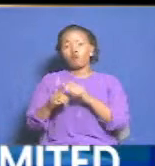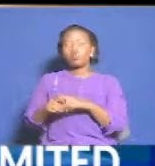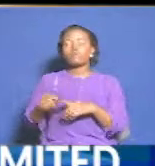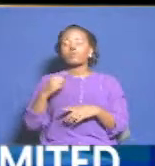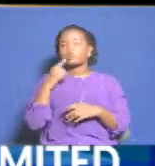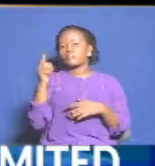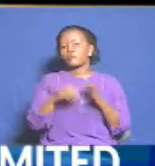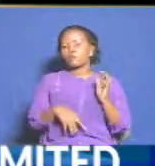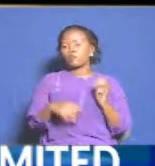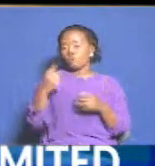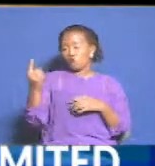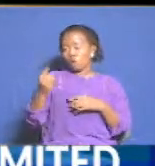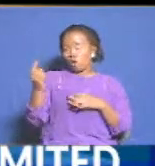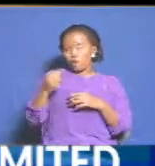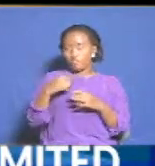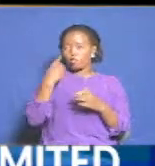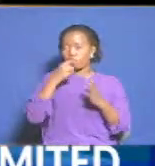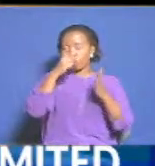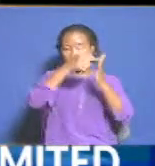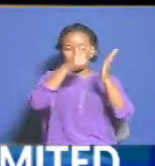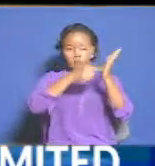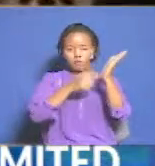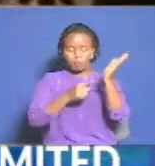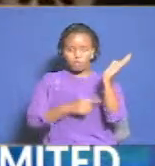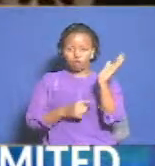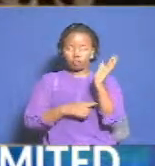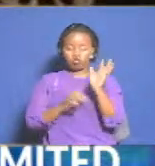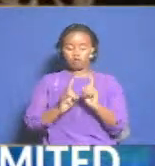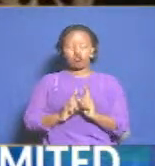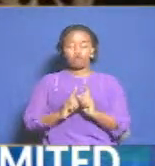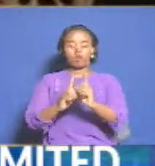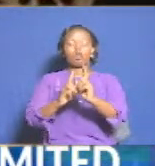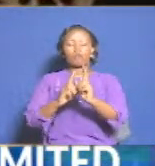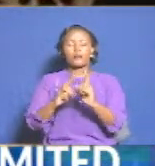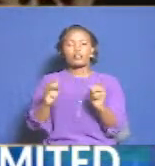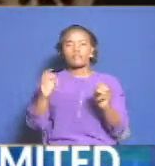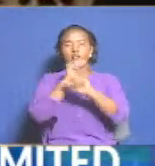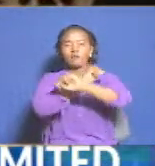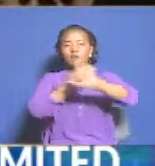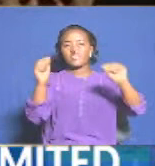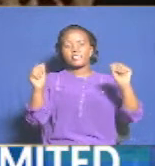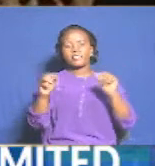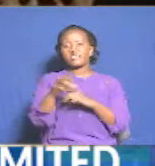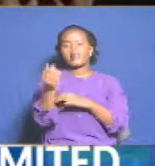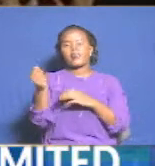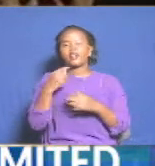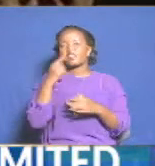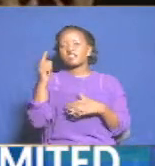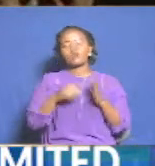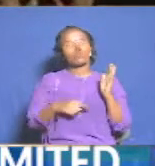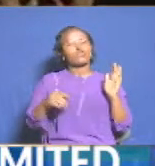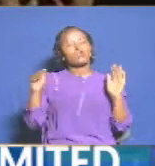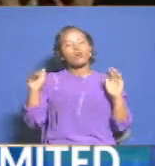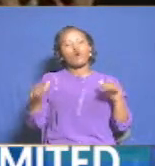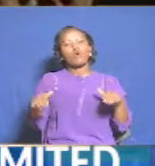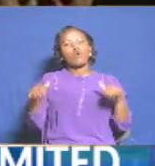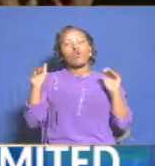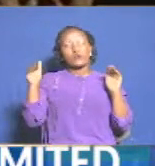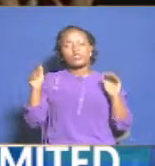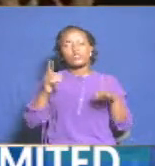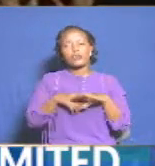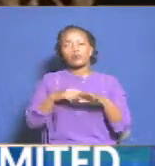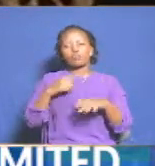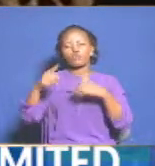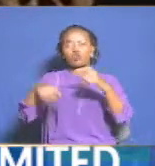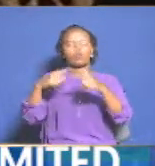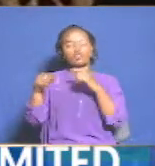to accompany their excellencies to the next activity. The rest of us, we request that we wait here as we'll continue to